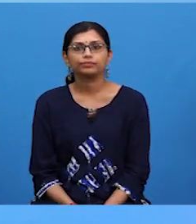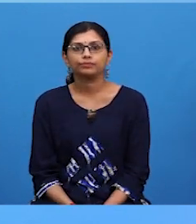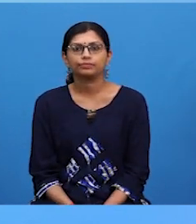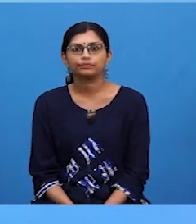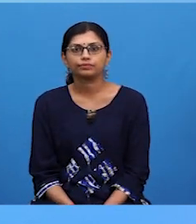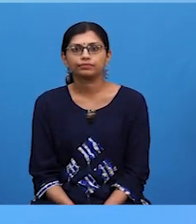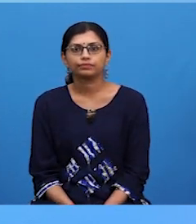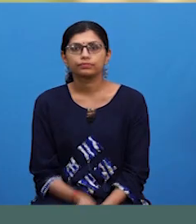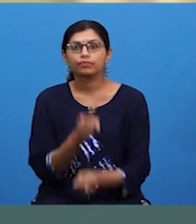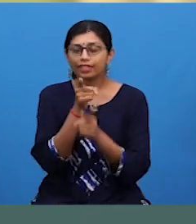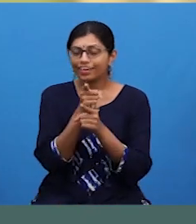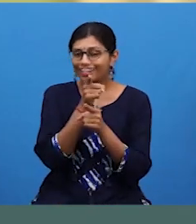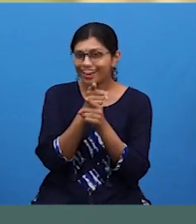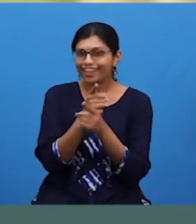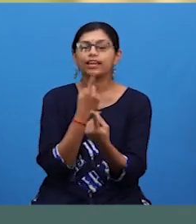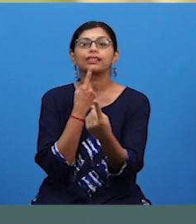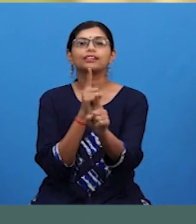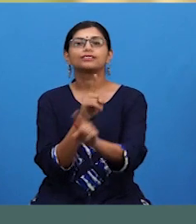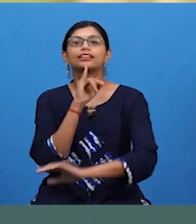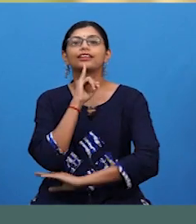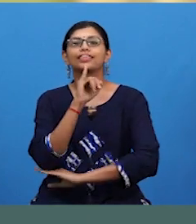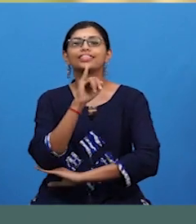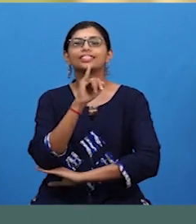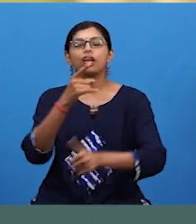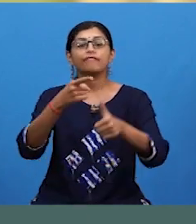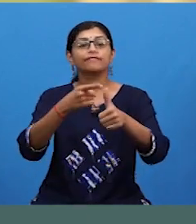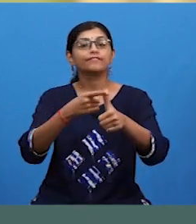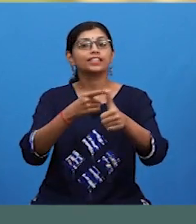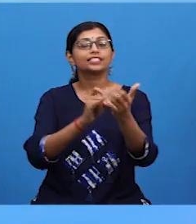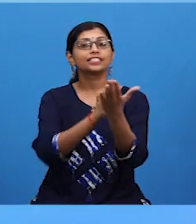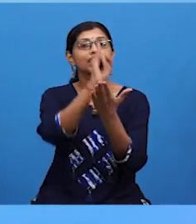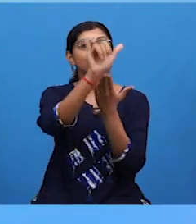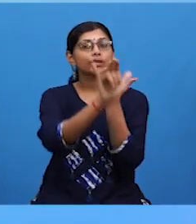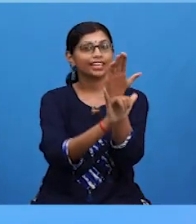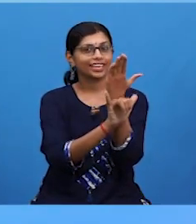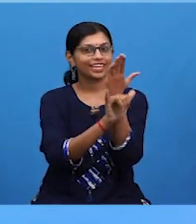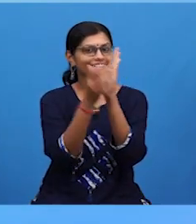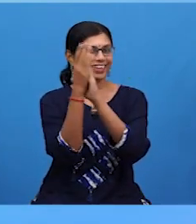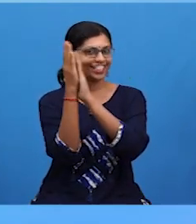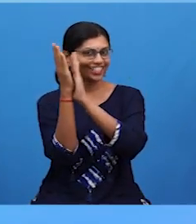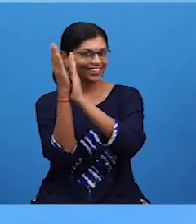You've guessed right. The answer is 1st January.